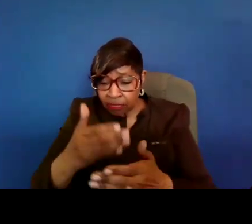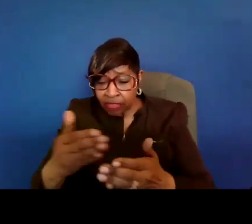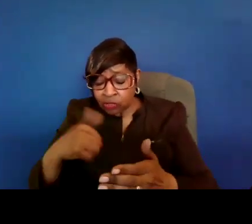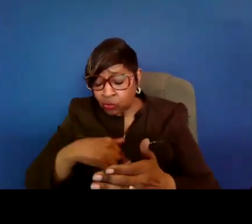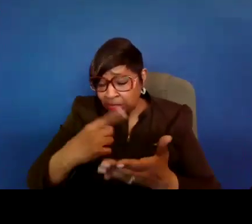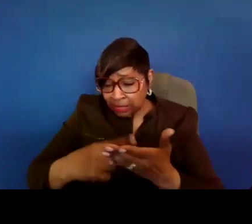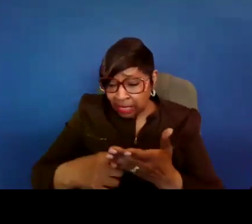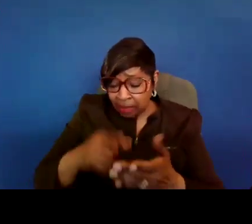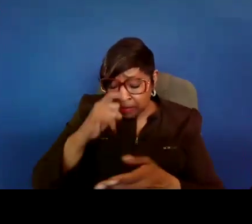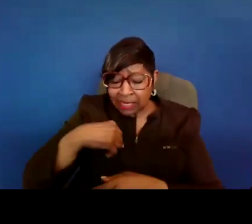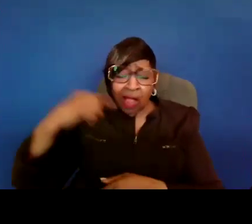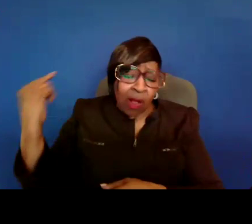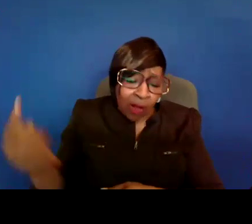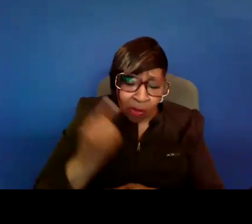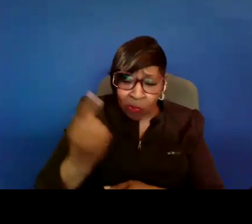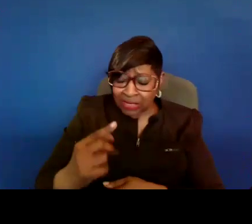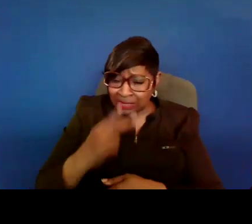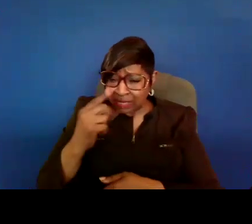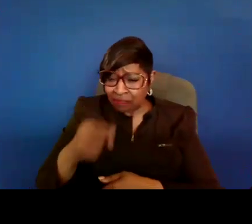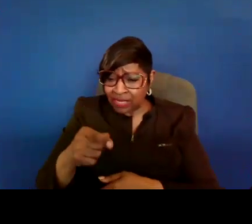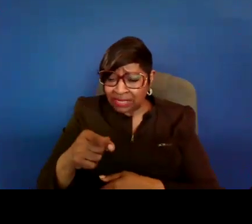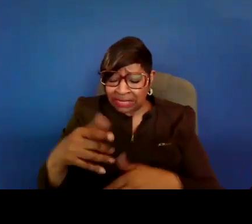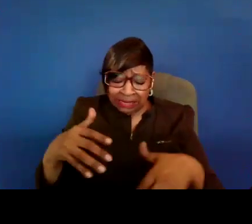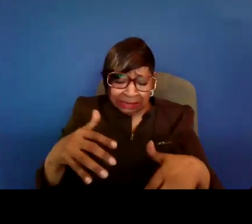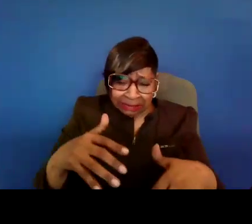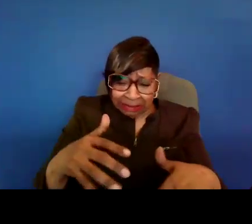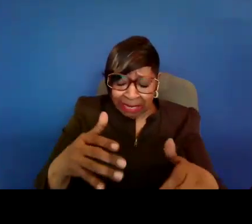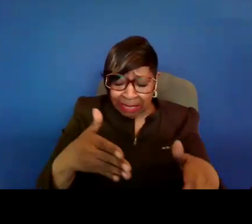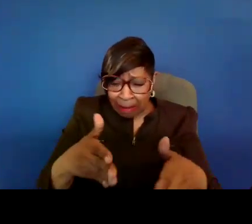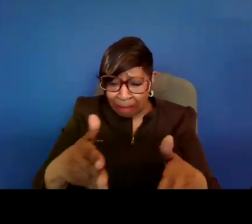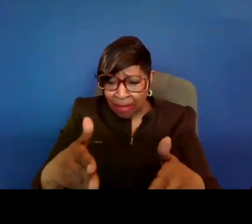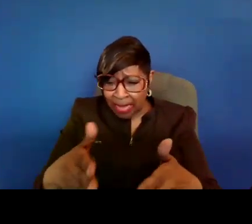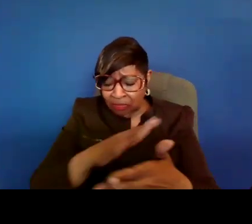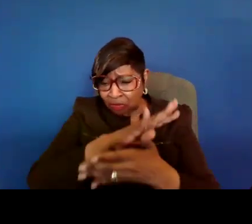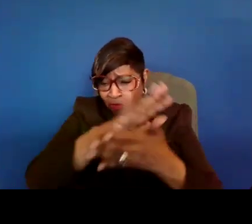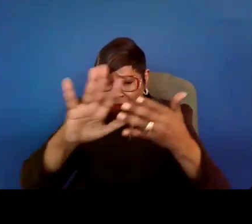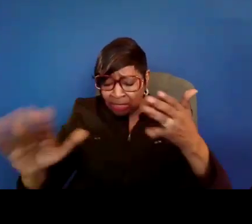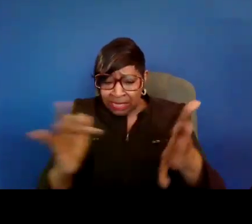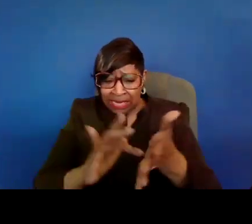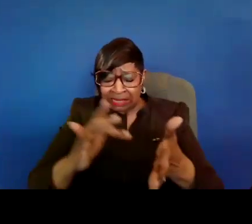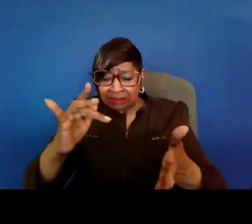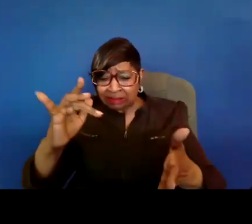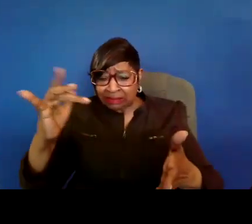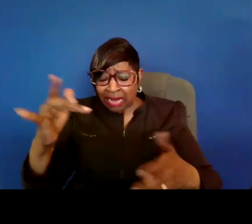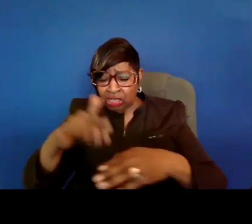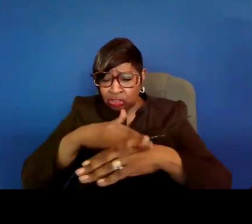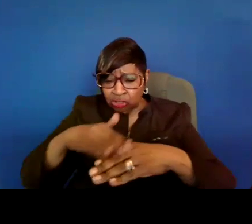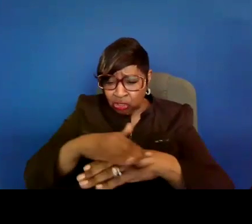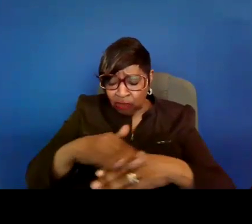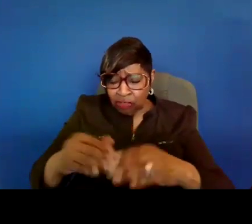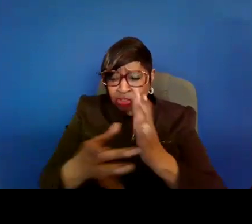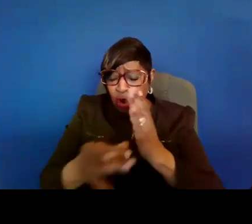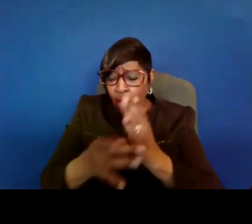I constantly see these shaky pans across shiny paint, surfaces of oil